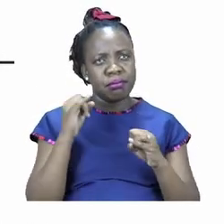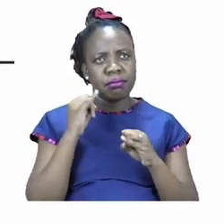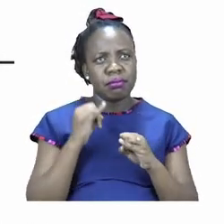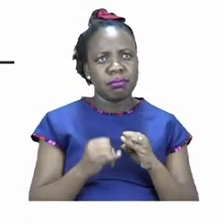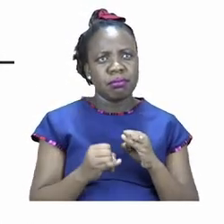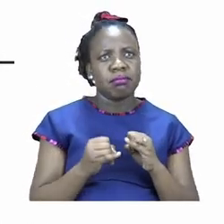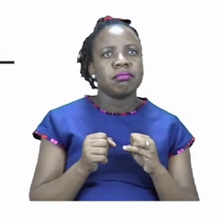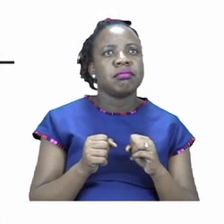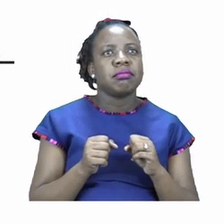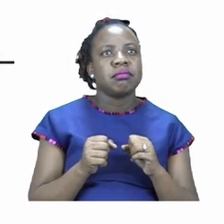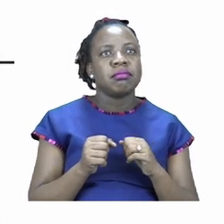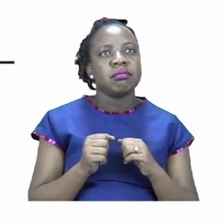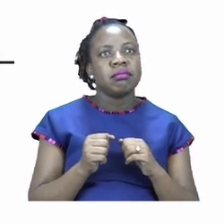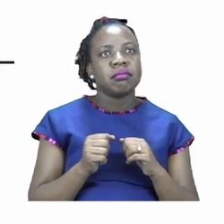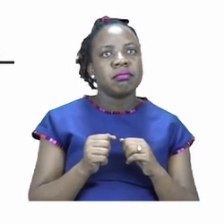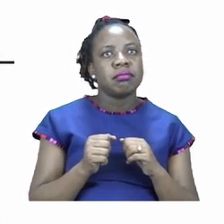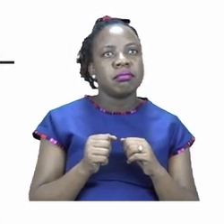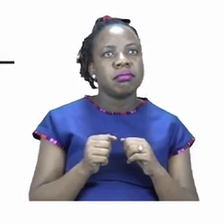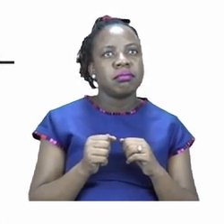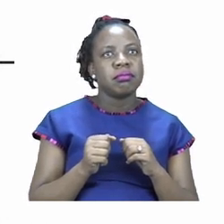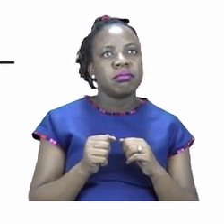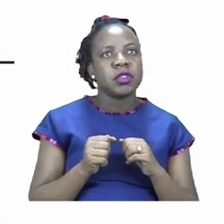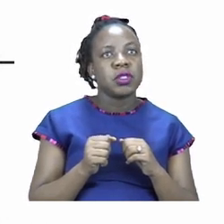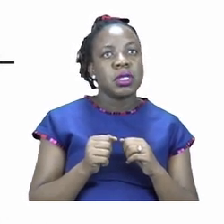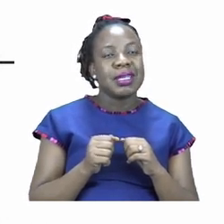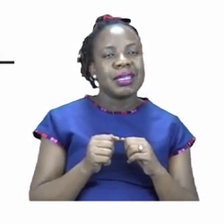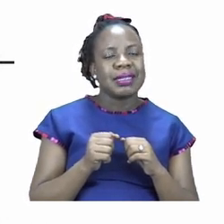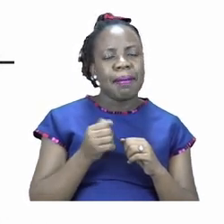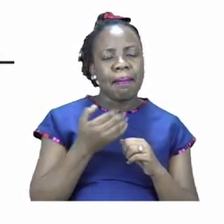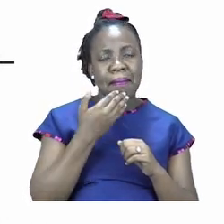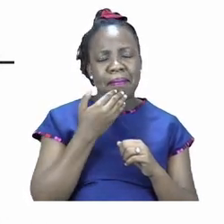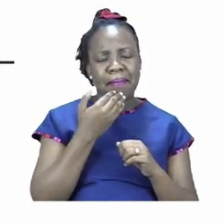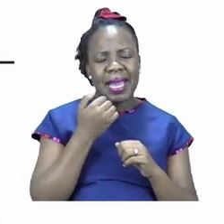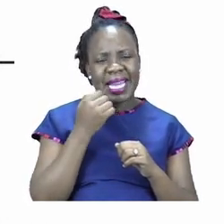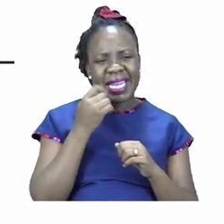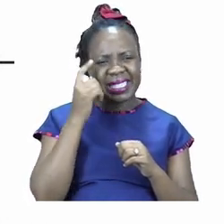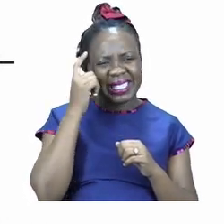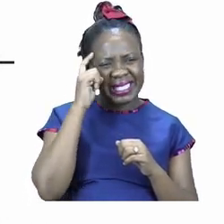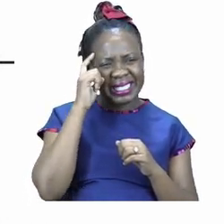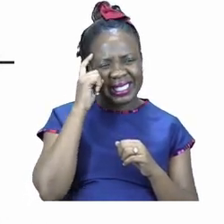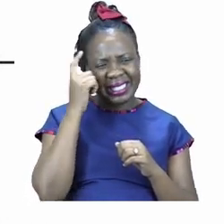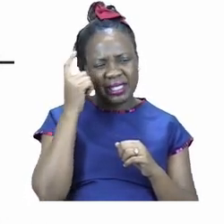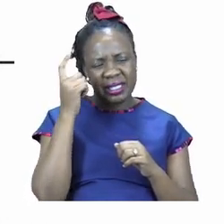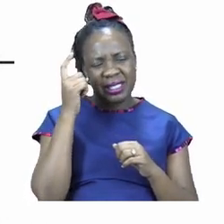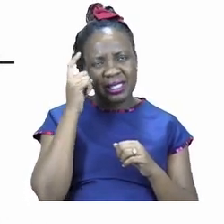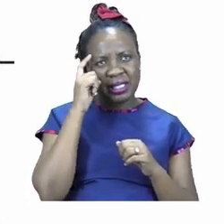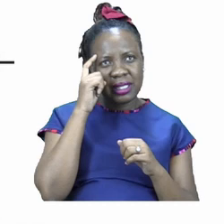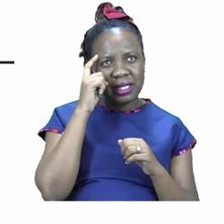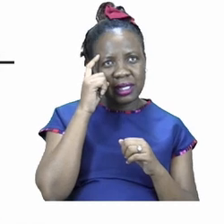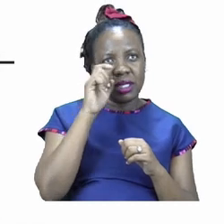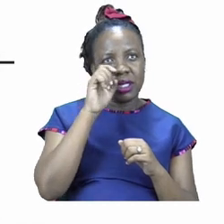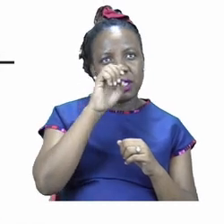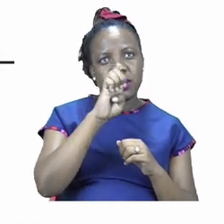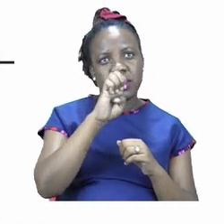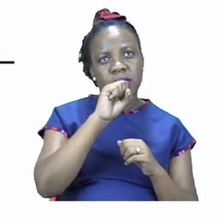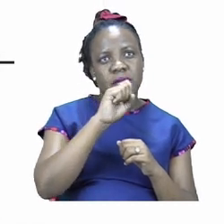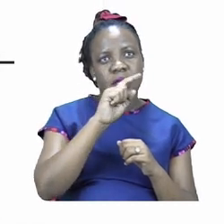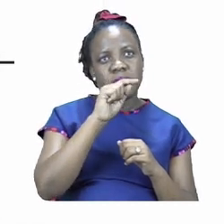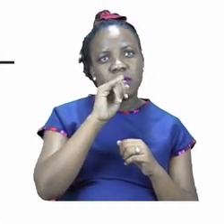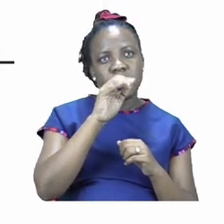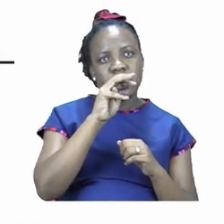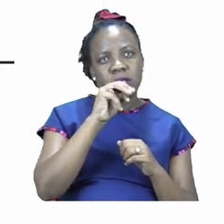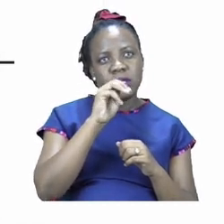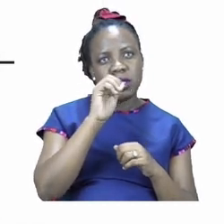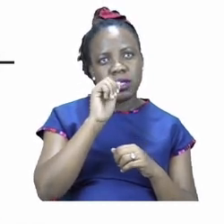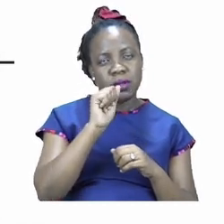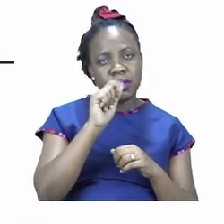to circle the best estimate. Now when we estimate something, we are guessing. That means we're